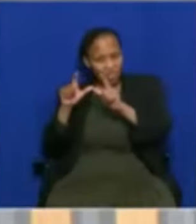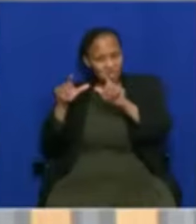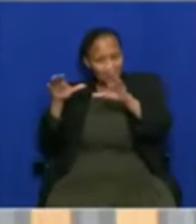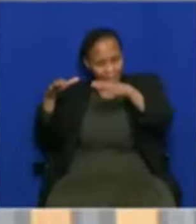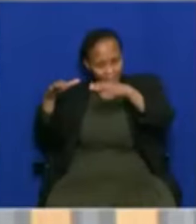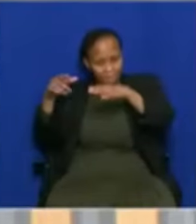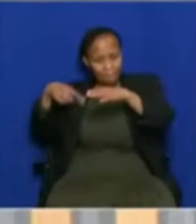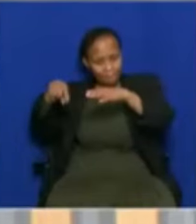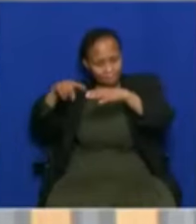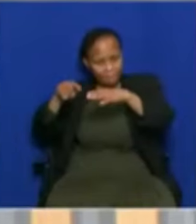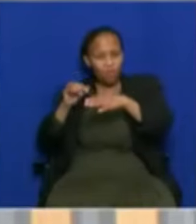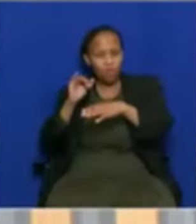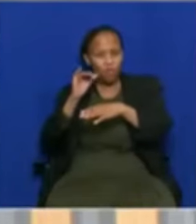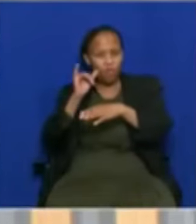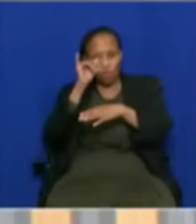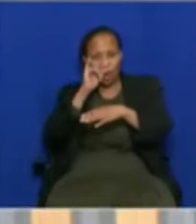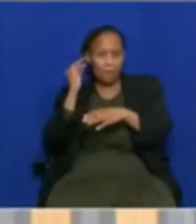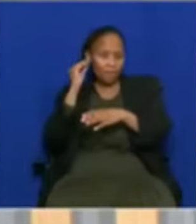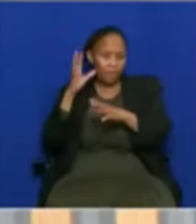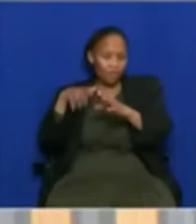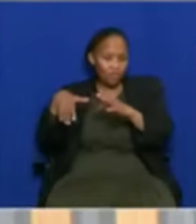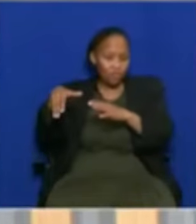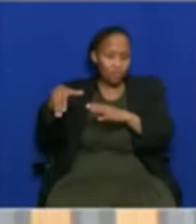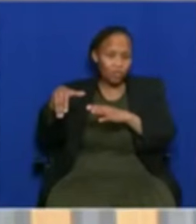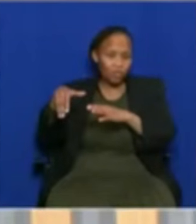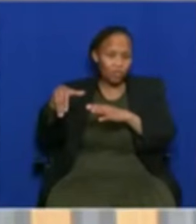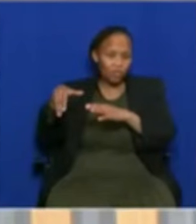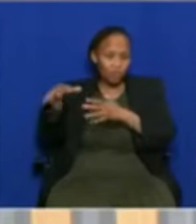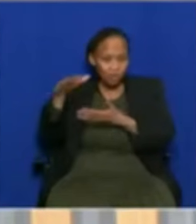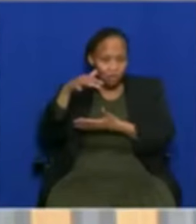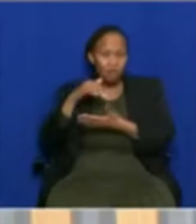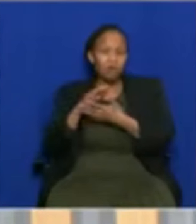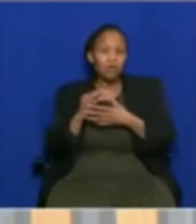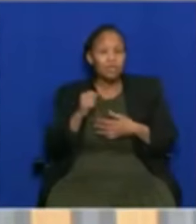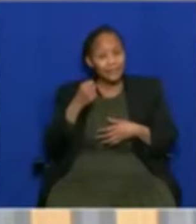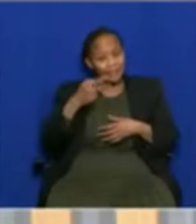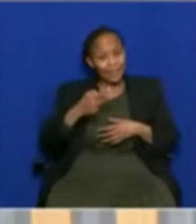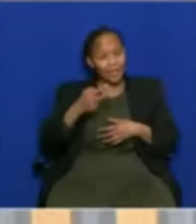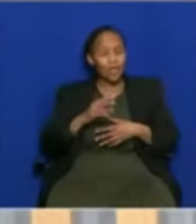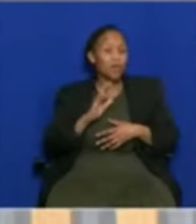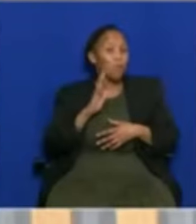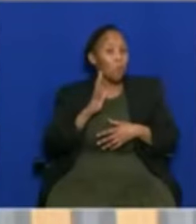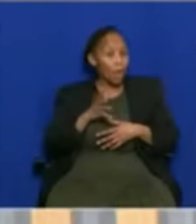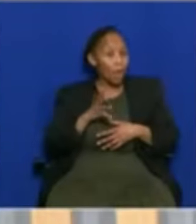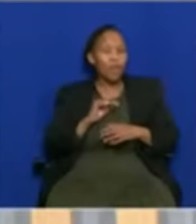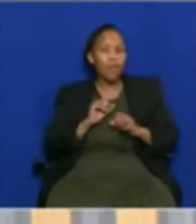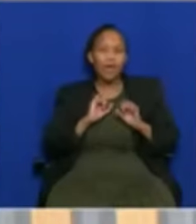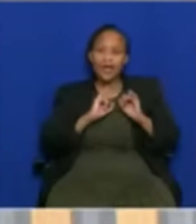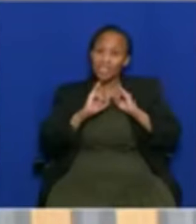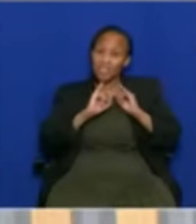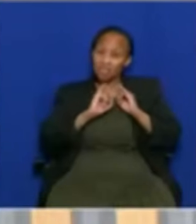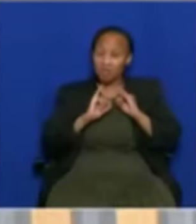too, that it is going to be interviewing and possibly appointing someone from outside if it is